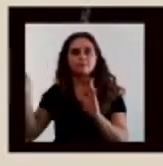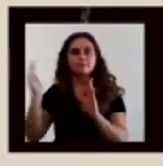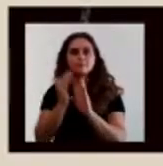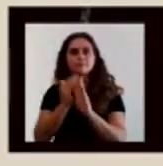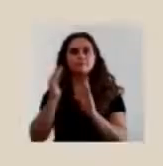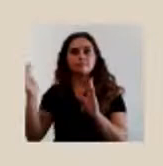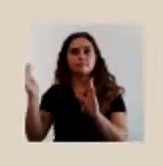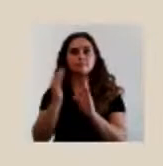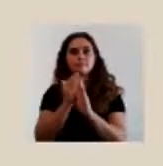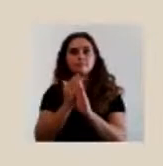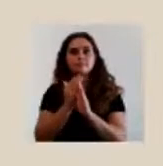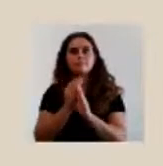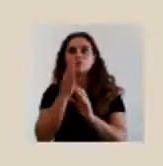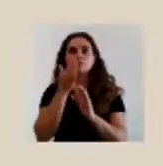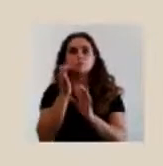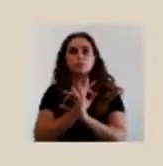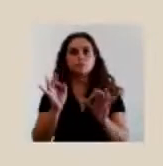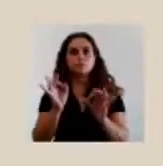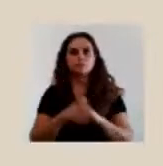Excellent.